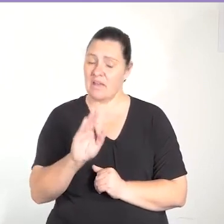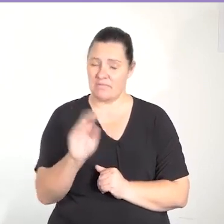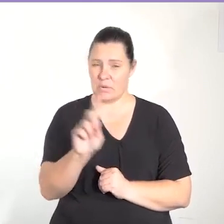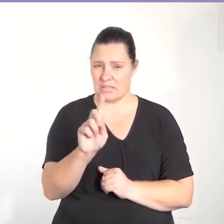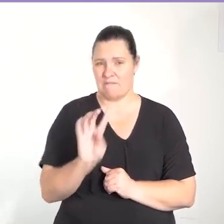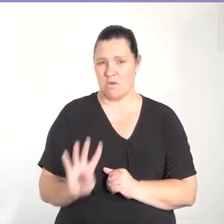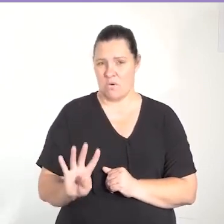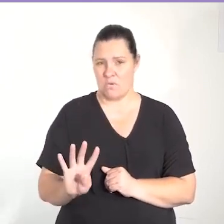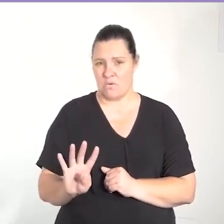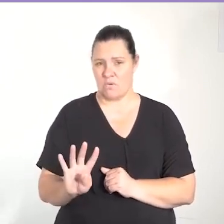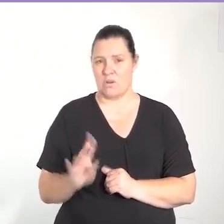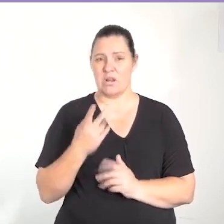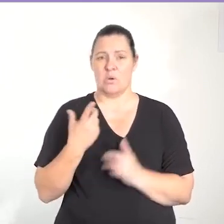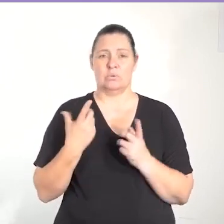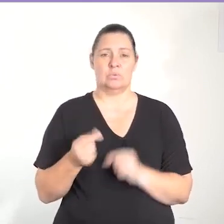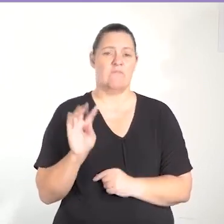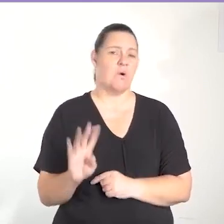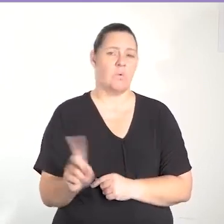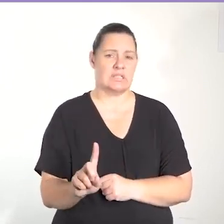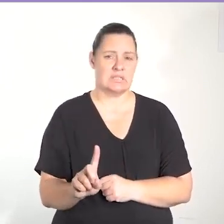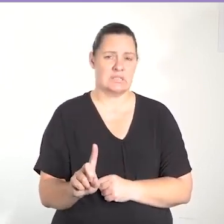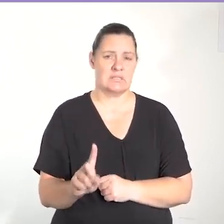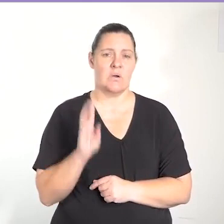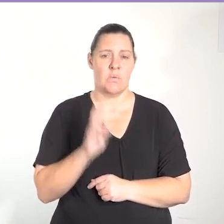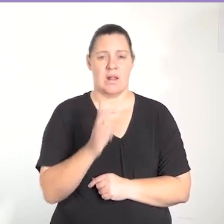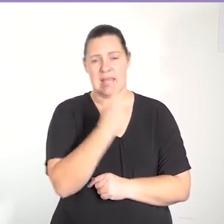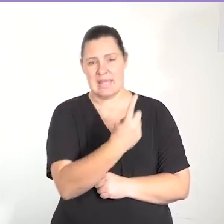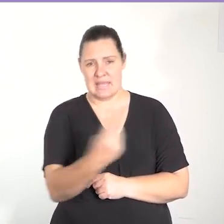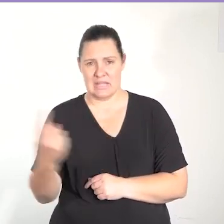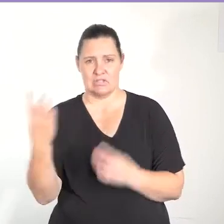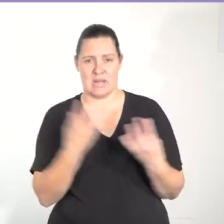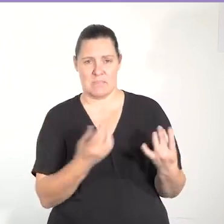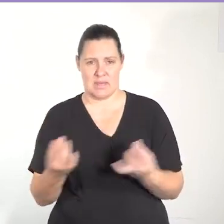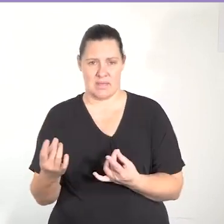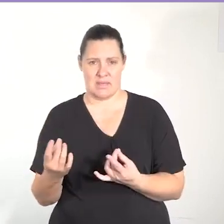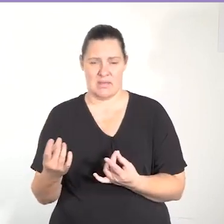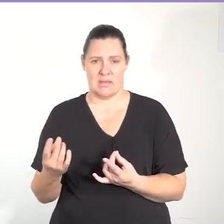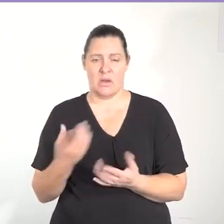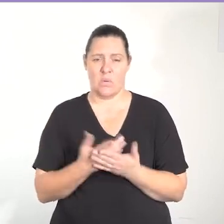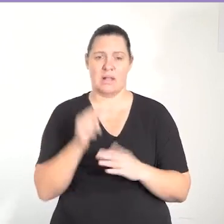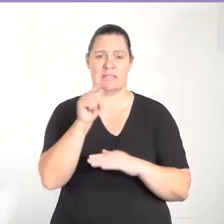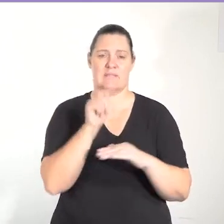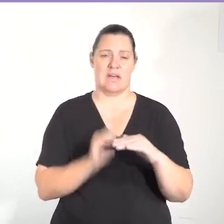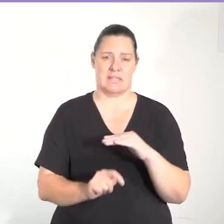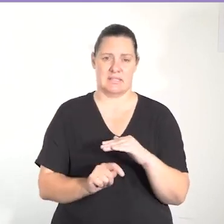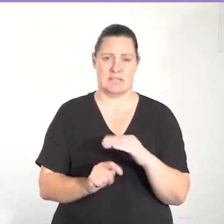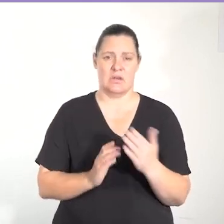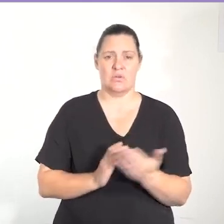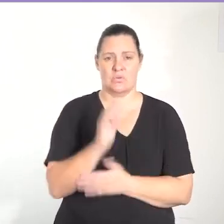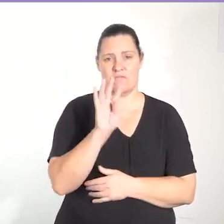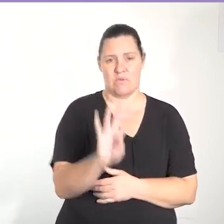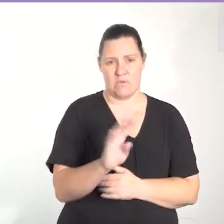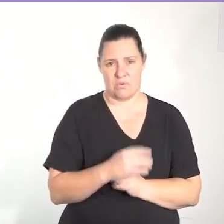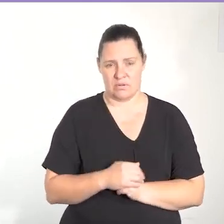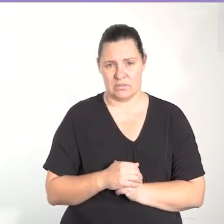4. So what am I going to do with this 4? I'm going to take each of my numbers and I'm going to divide it by